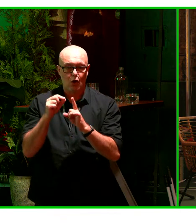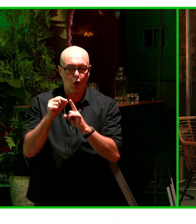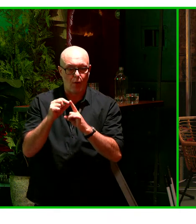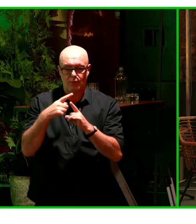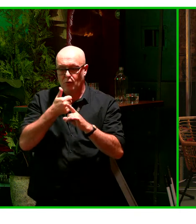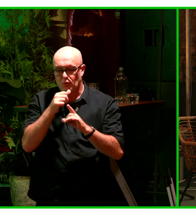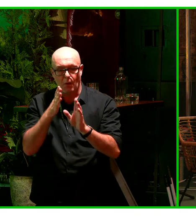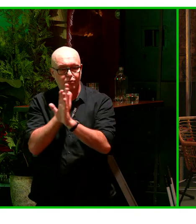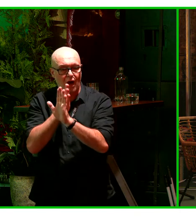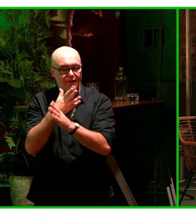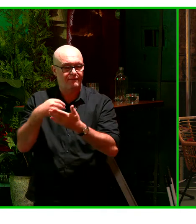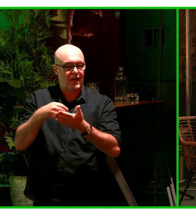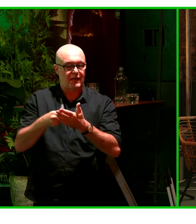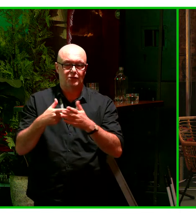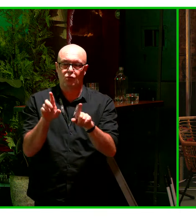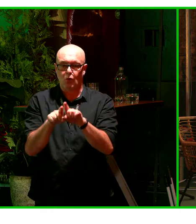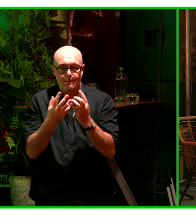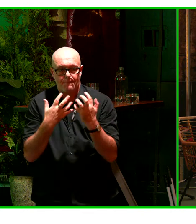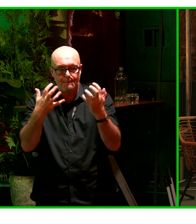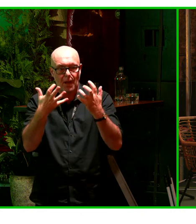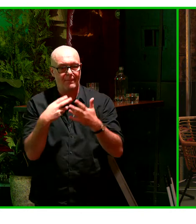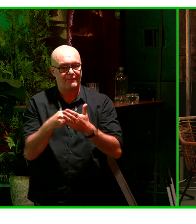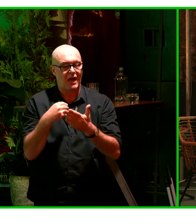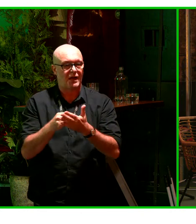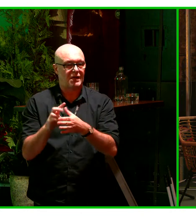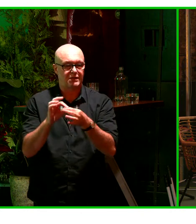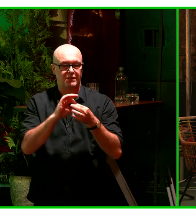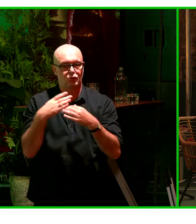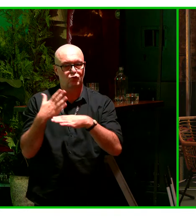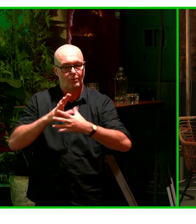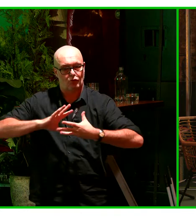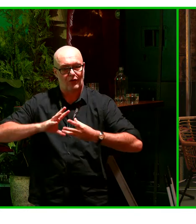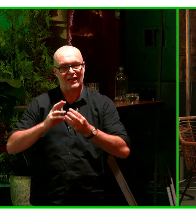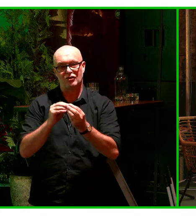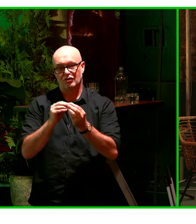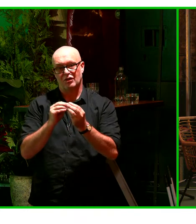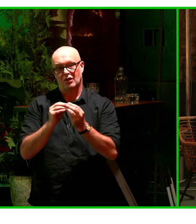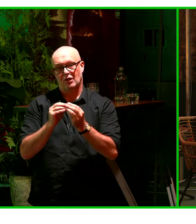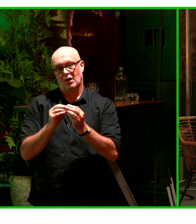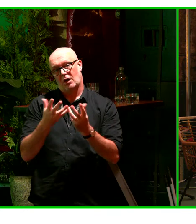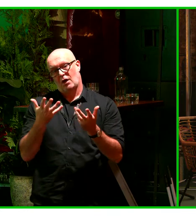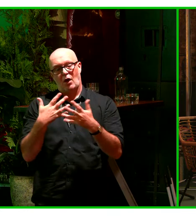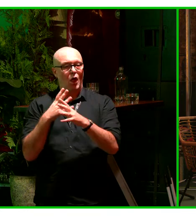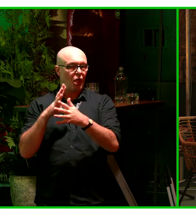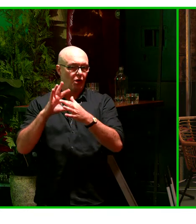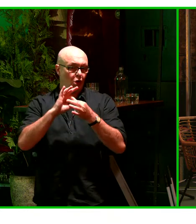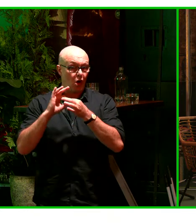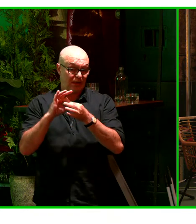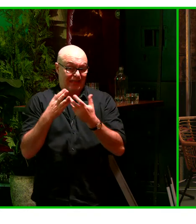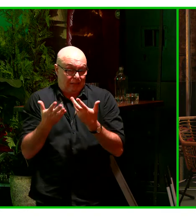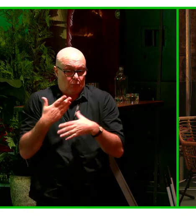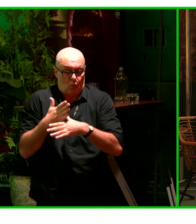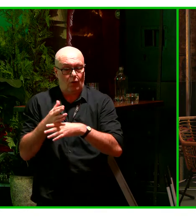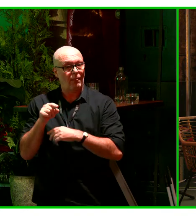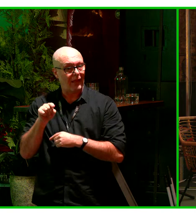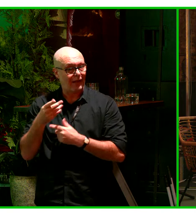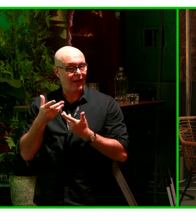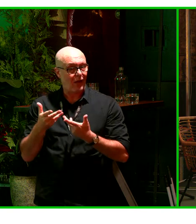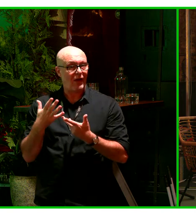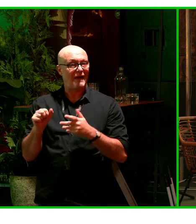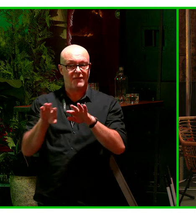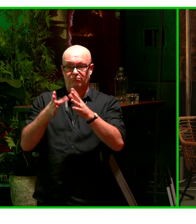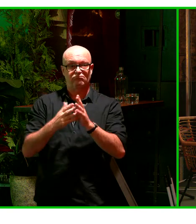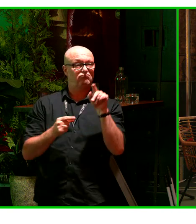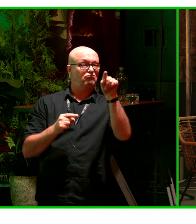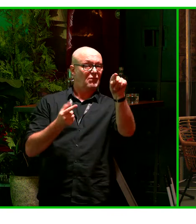finance and public finance to bear in job creation. Colleagues from EA Technology are working on that, and they have a stand here today if you'd